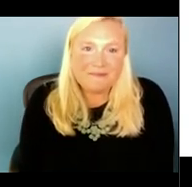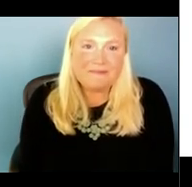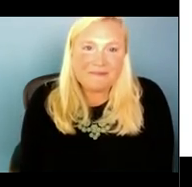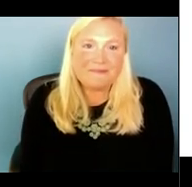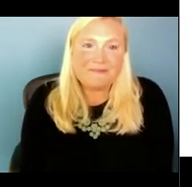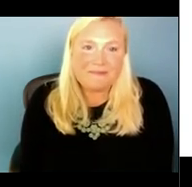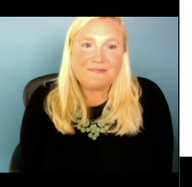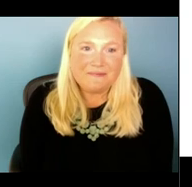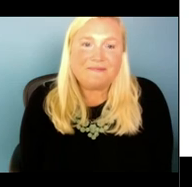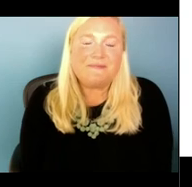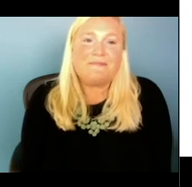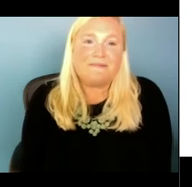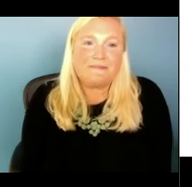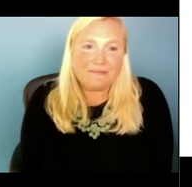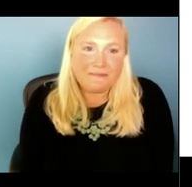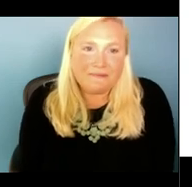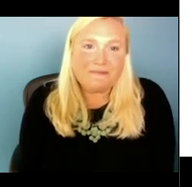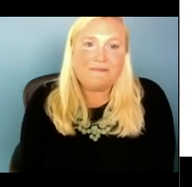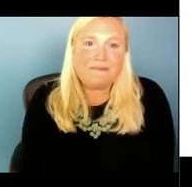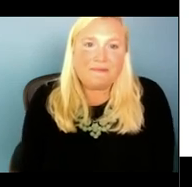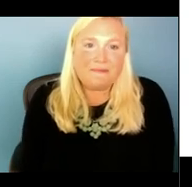their communication as possible.